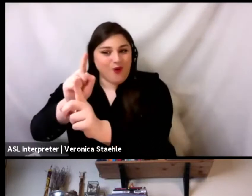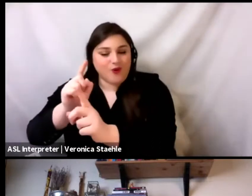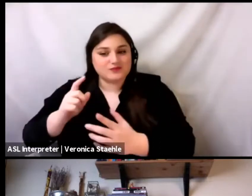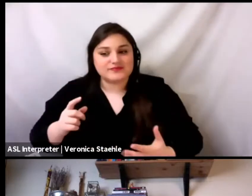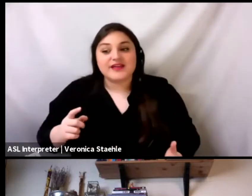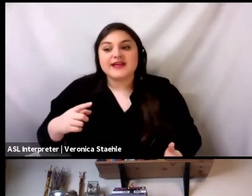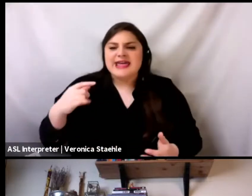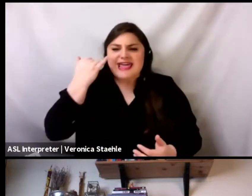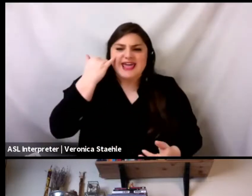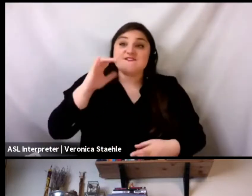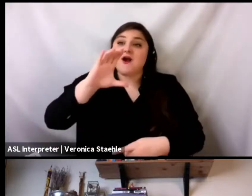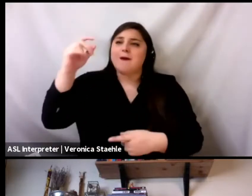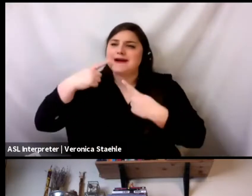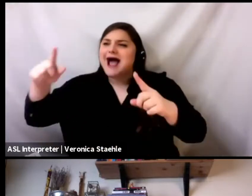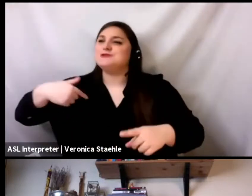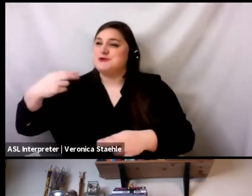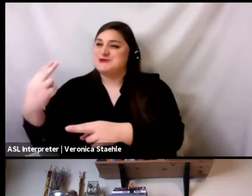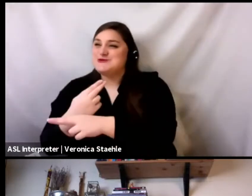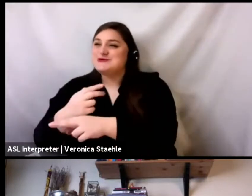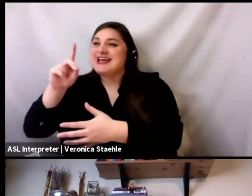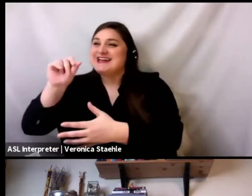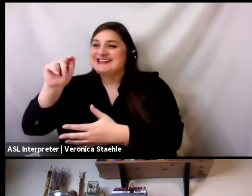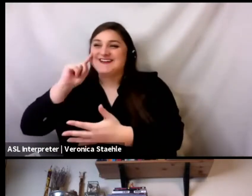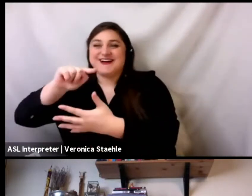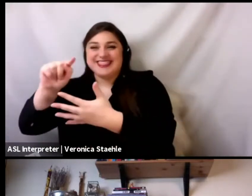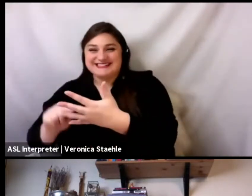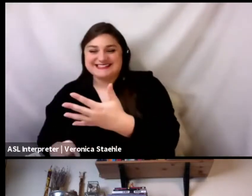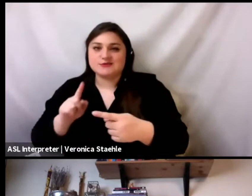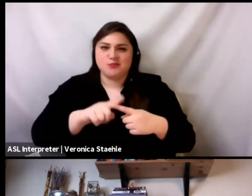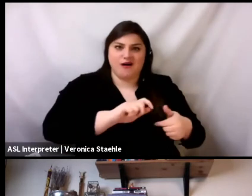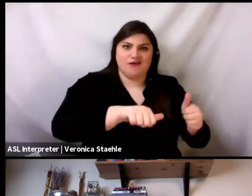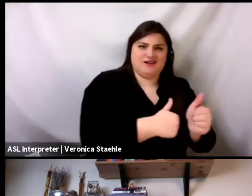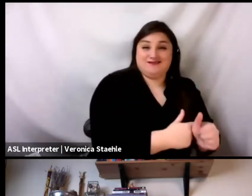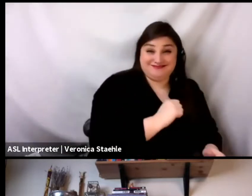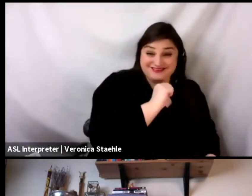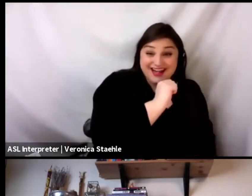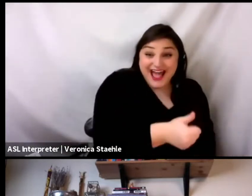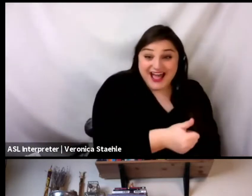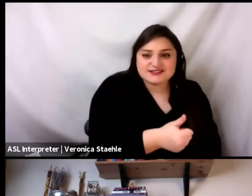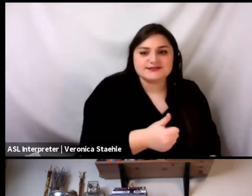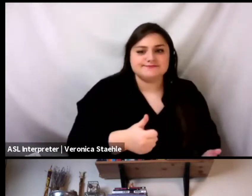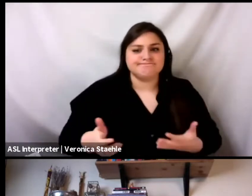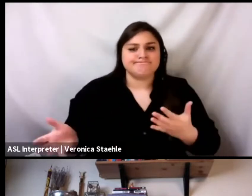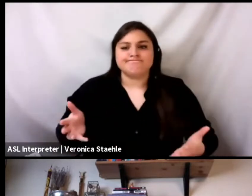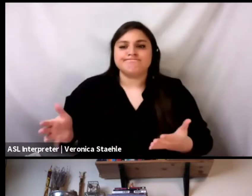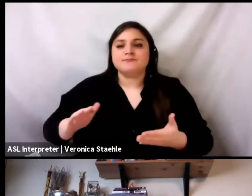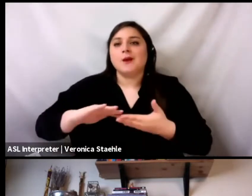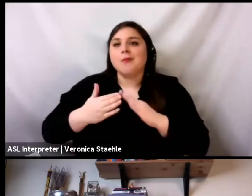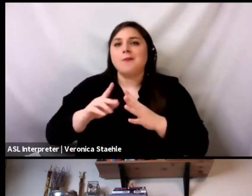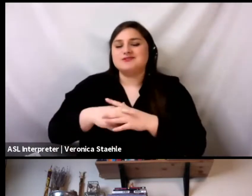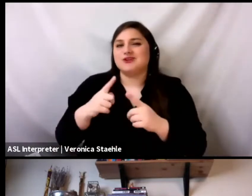matches what they say they're doing. It seems like that's something that like the public awareness is becoming more conscious